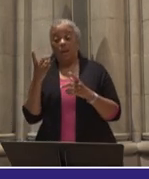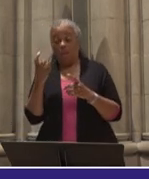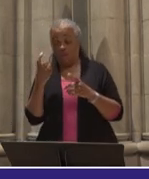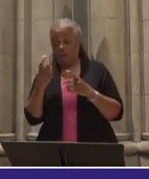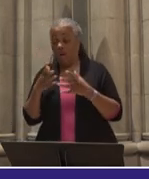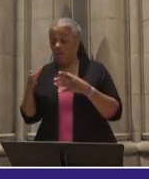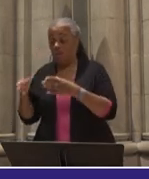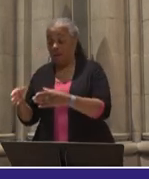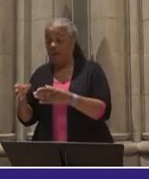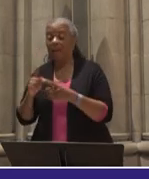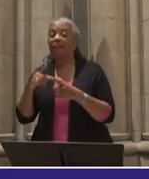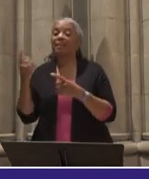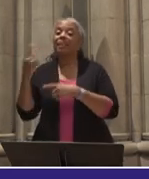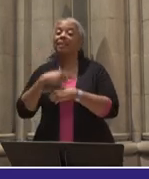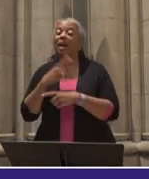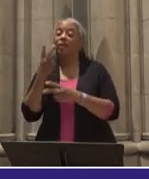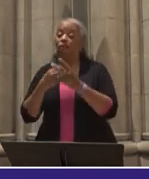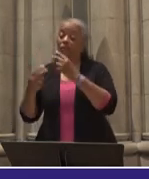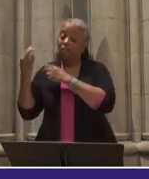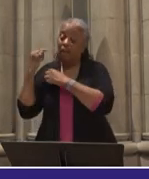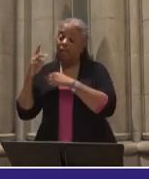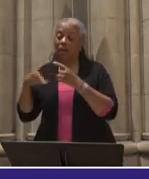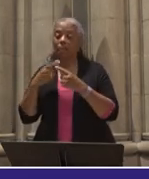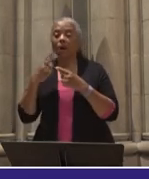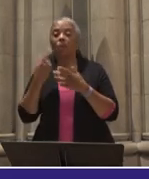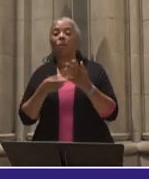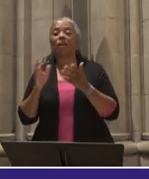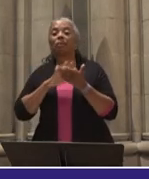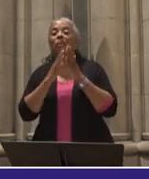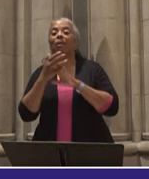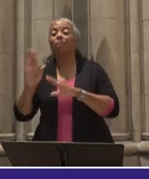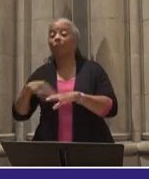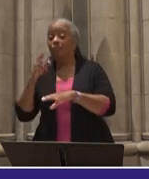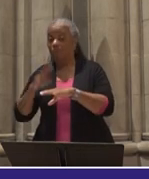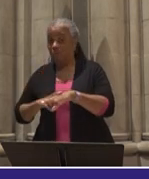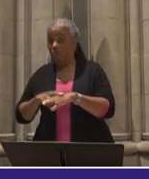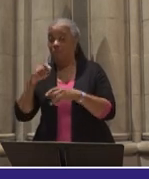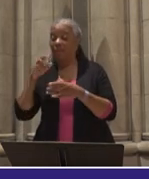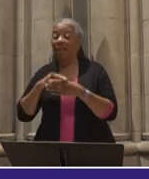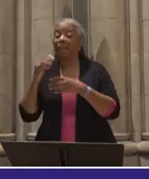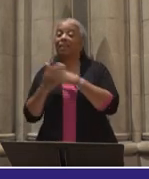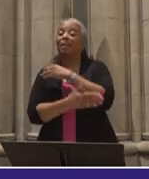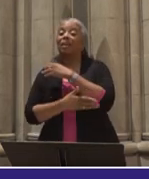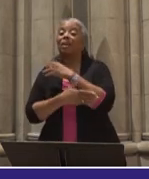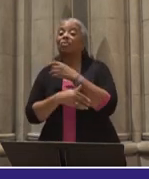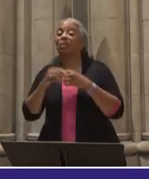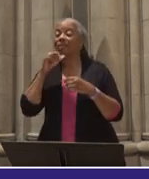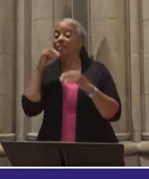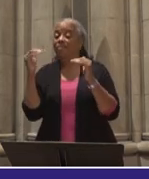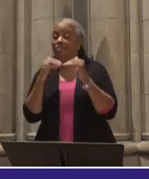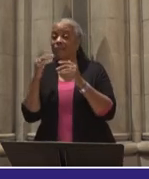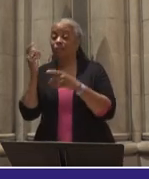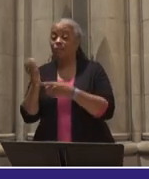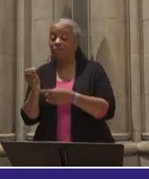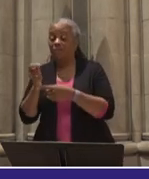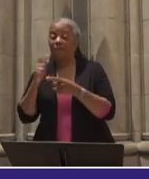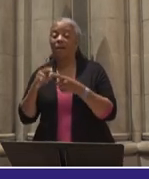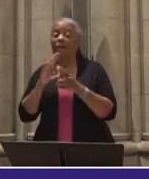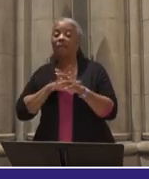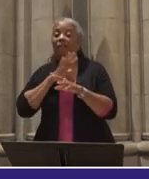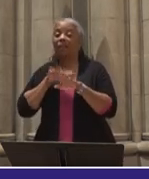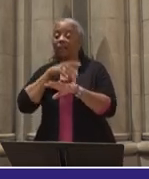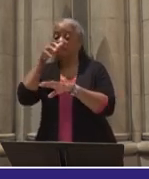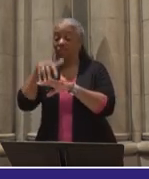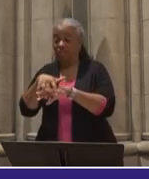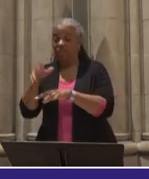it is a day for reflecting on what has become normal in the country's unjust treatment and neglect of indigenous